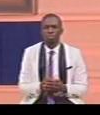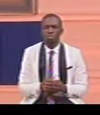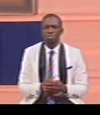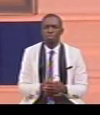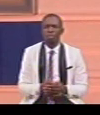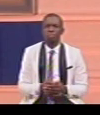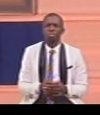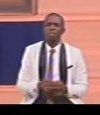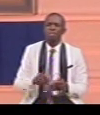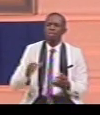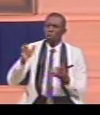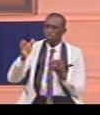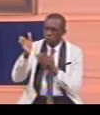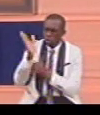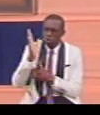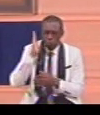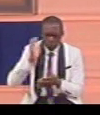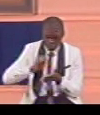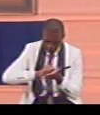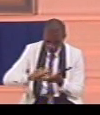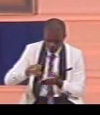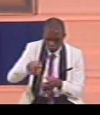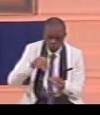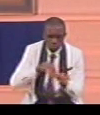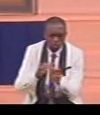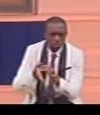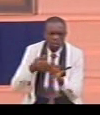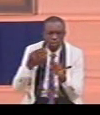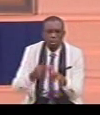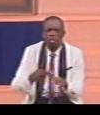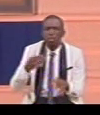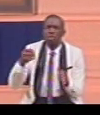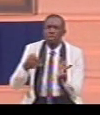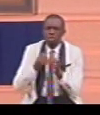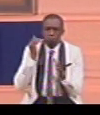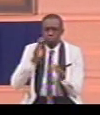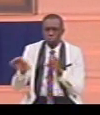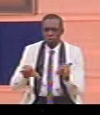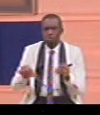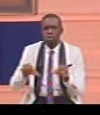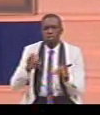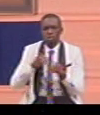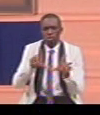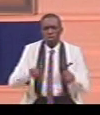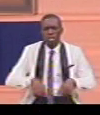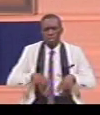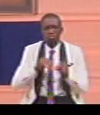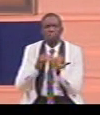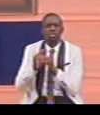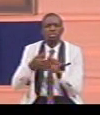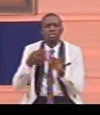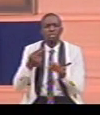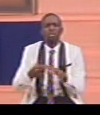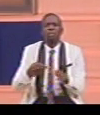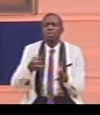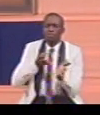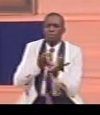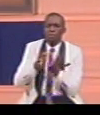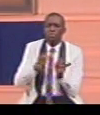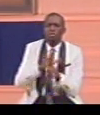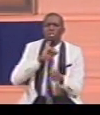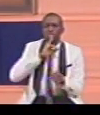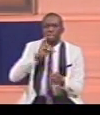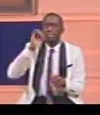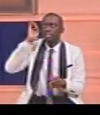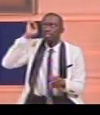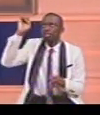Yes. It's affirmed in your life. It will be done in your life. Amen. Faithfully see who has called you. He will do it in